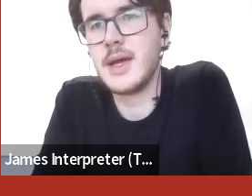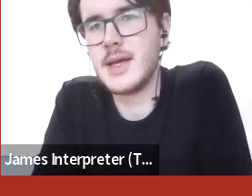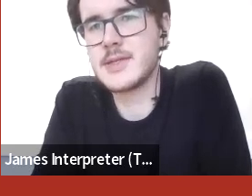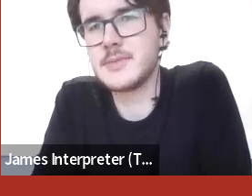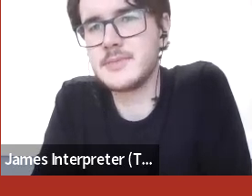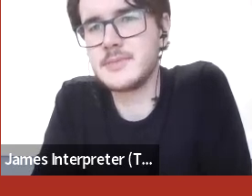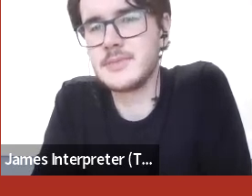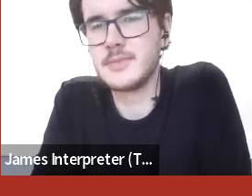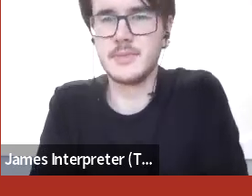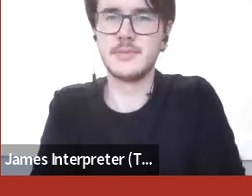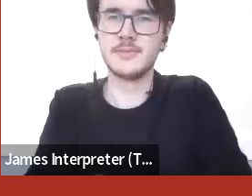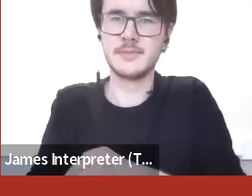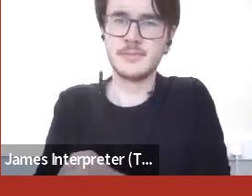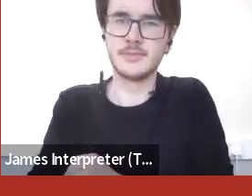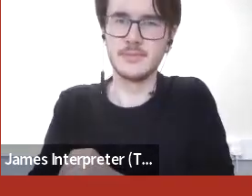S,